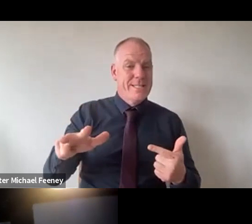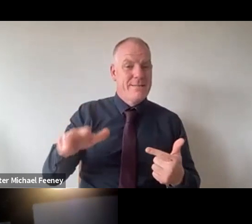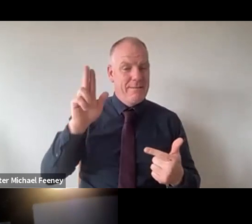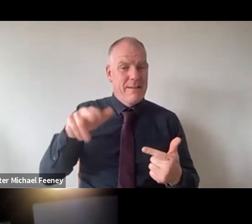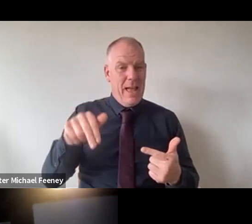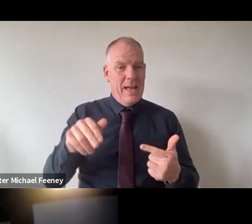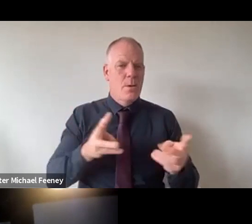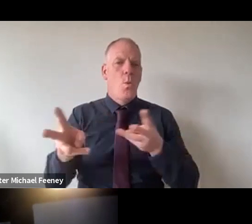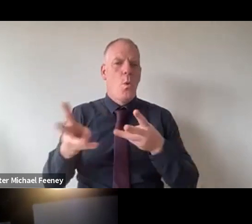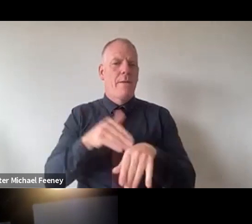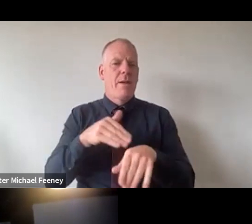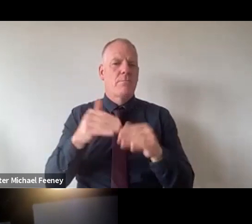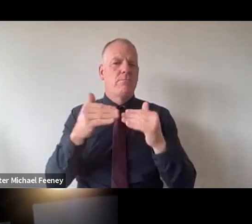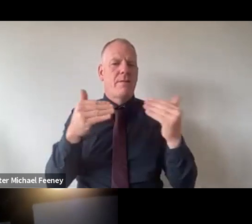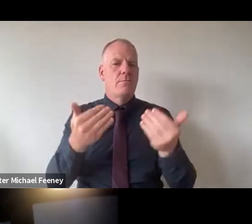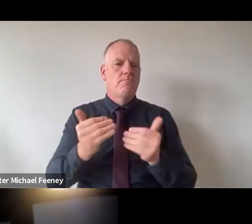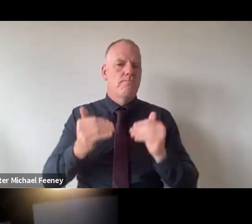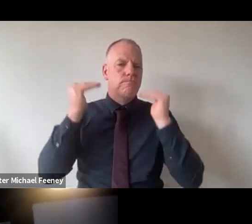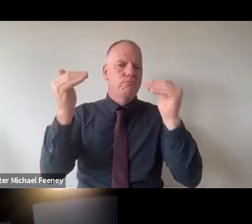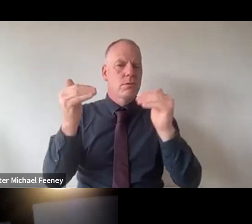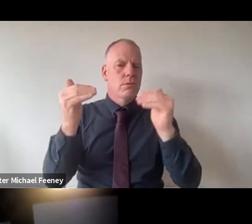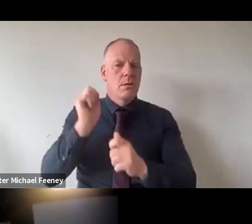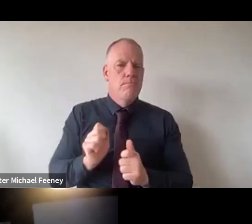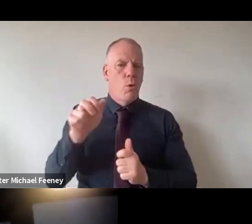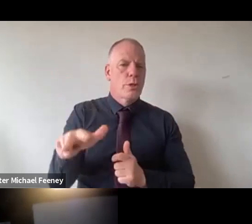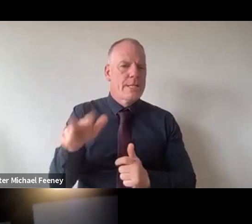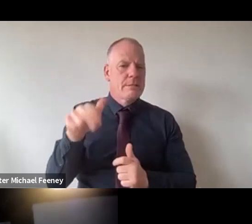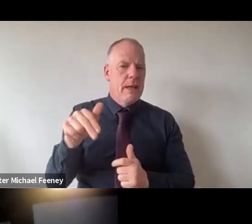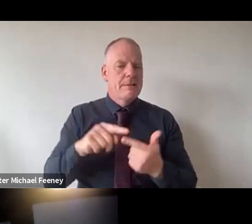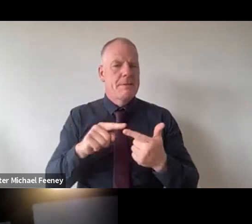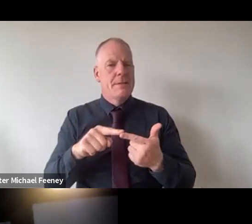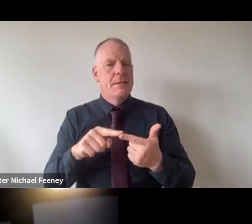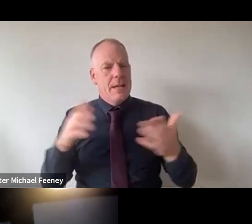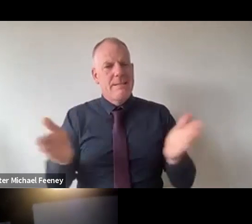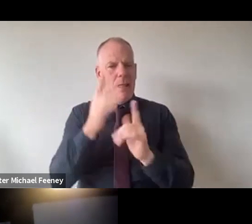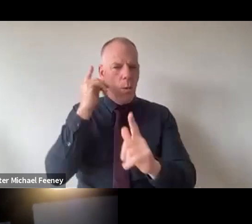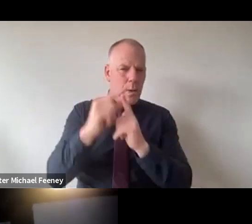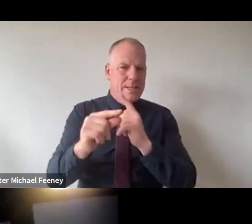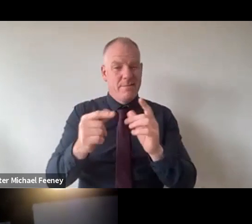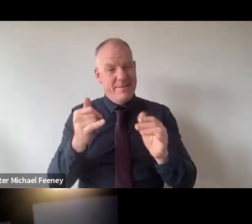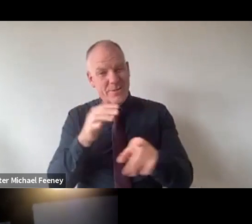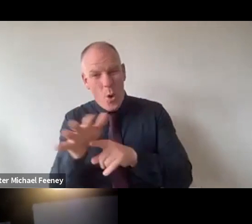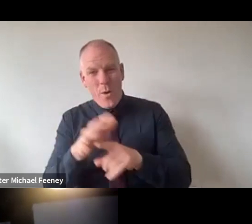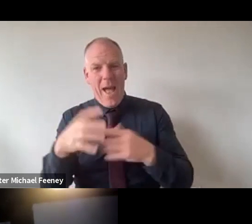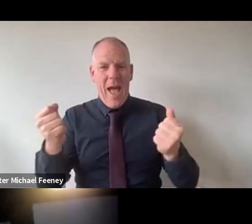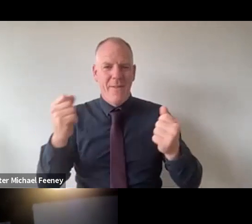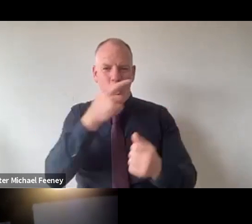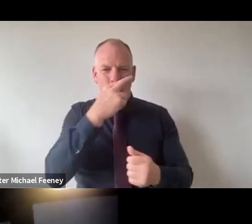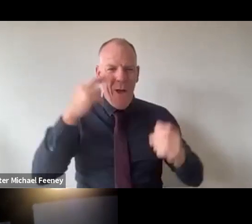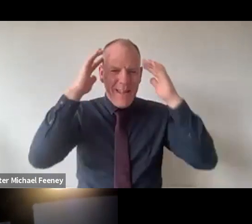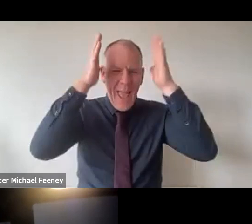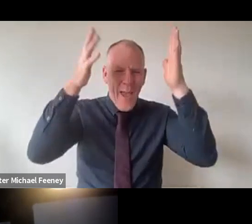call working efficiency level, which is advanced Portuguese. And you'd be selling the brand. And he was joking, you have the red beard, the red